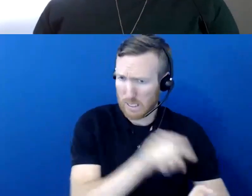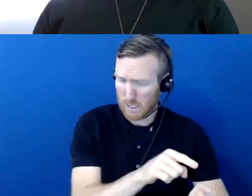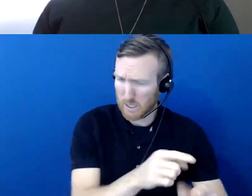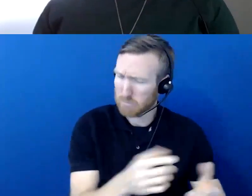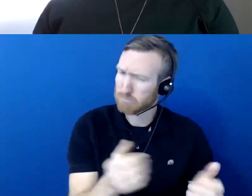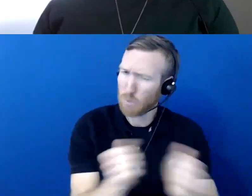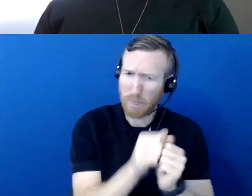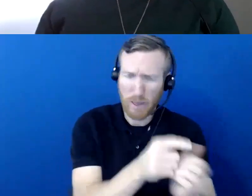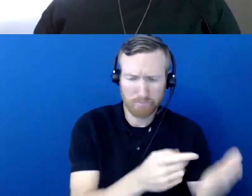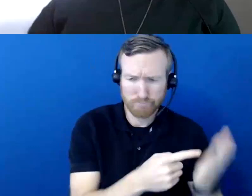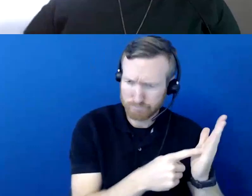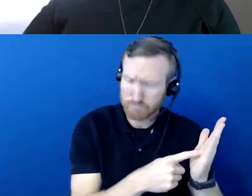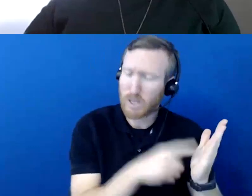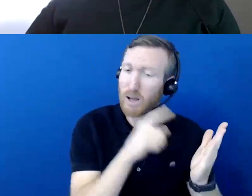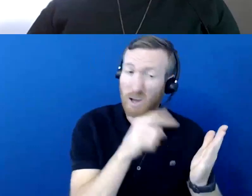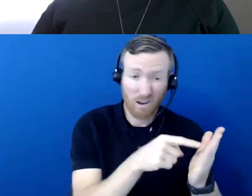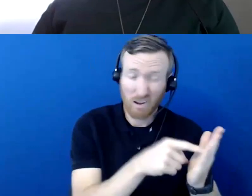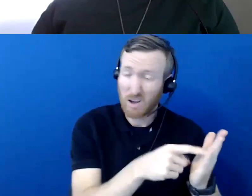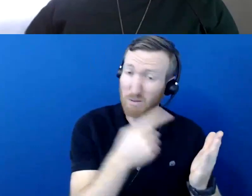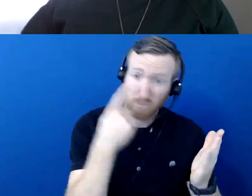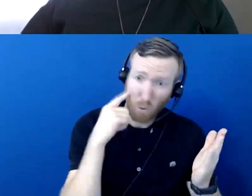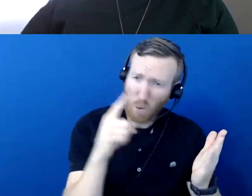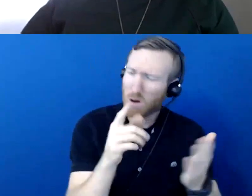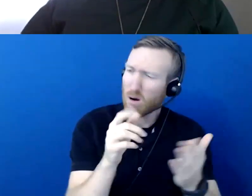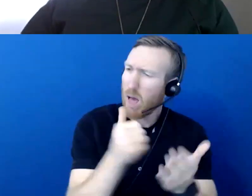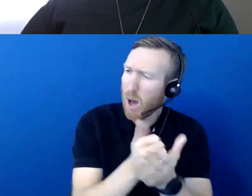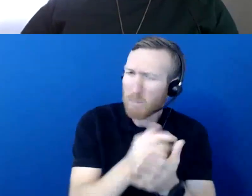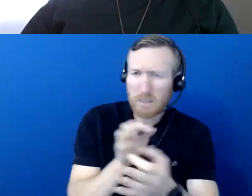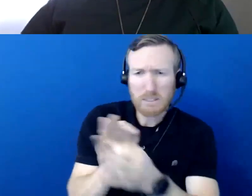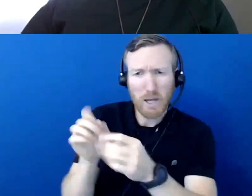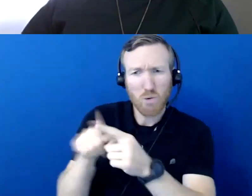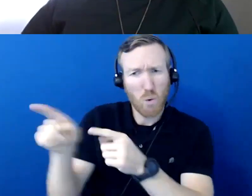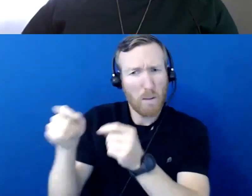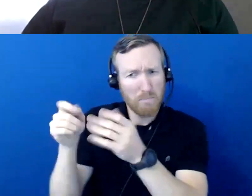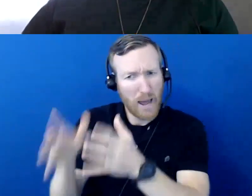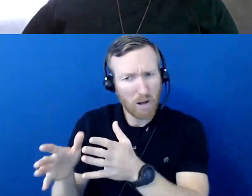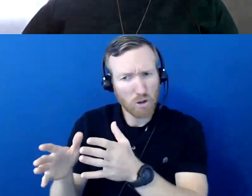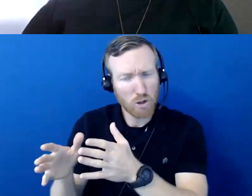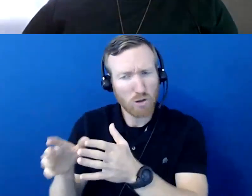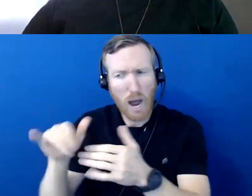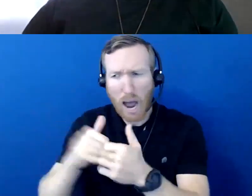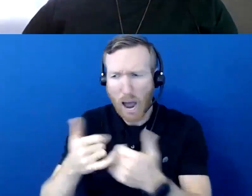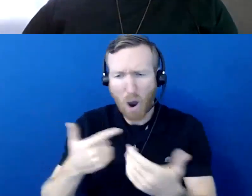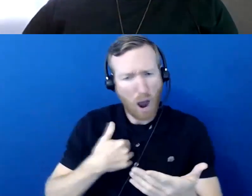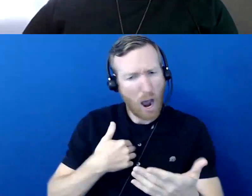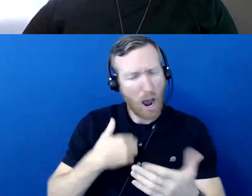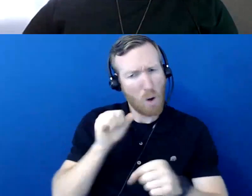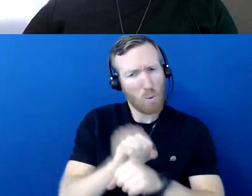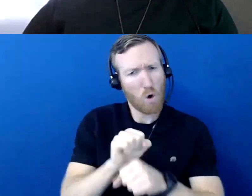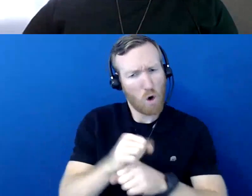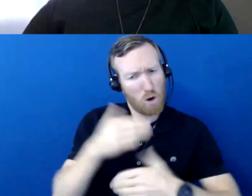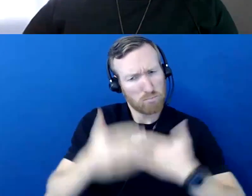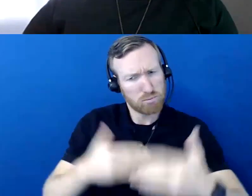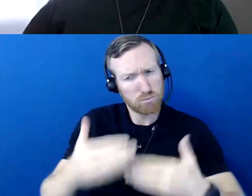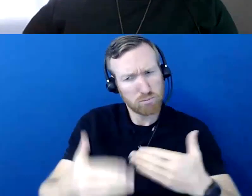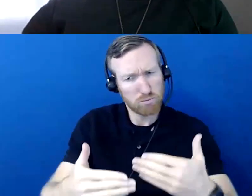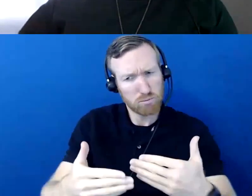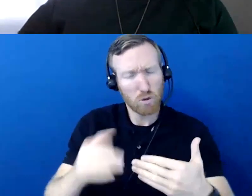employee to explain to the manager, this is how I function. Therefore, these